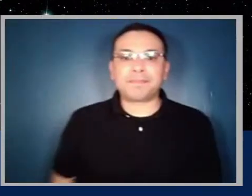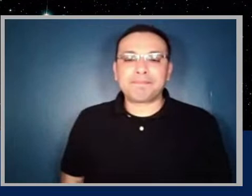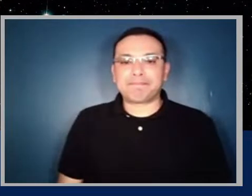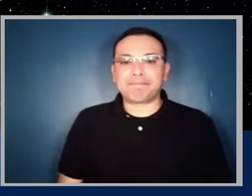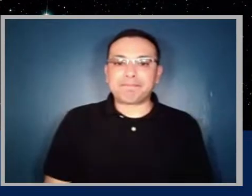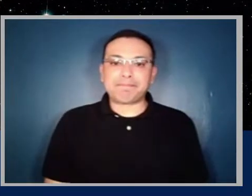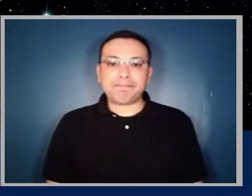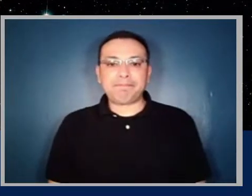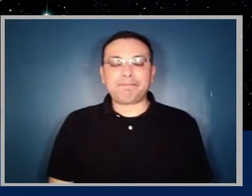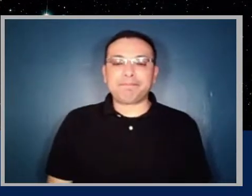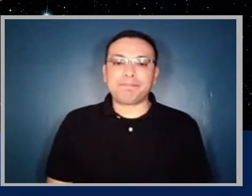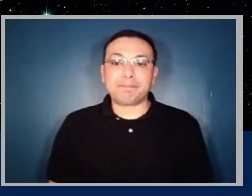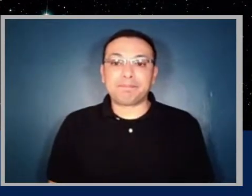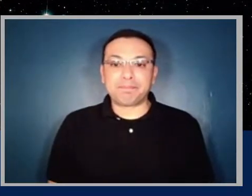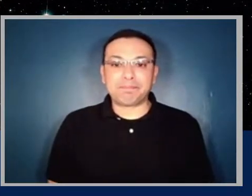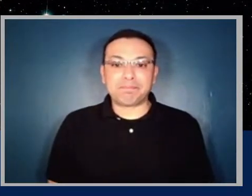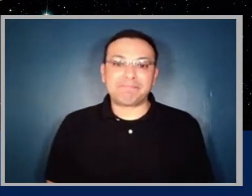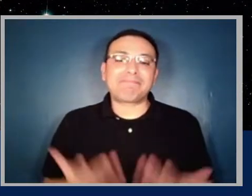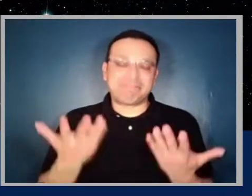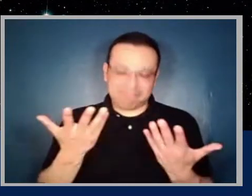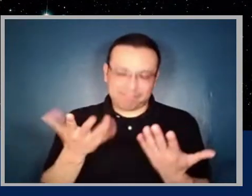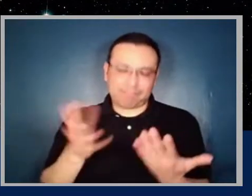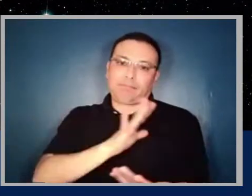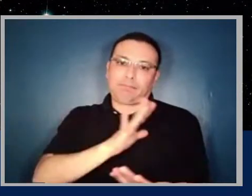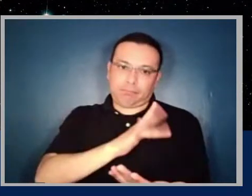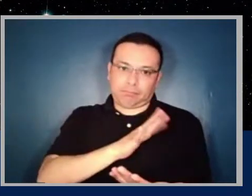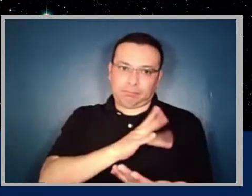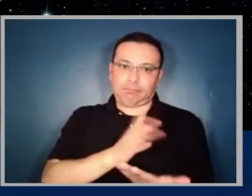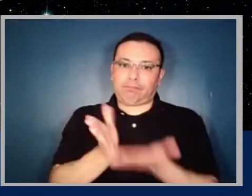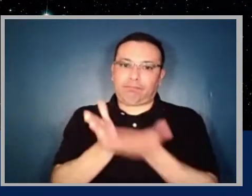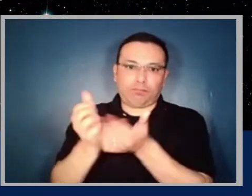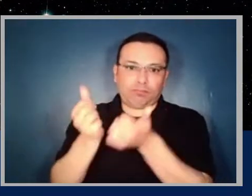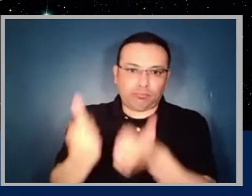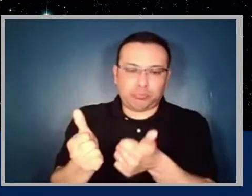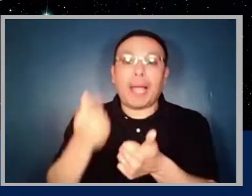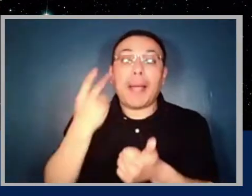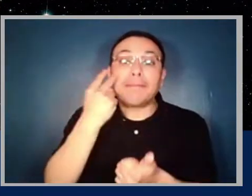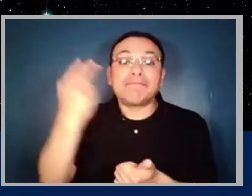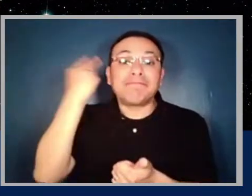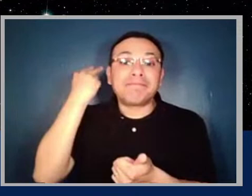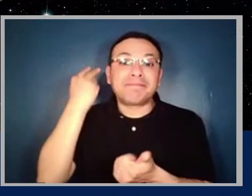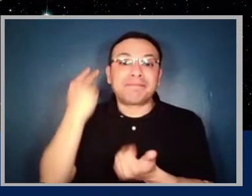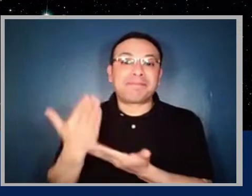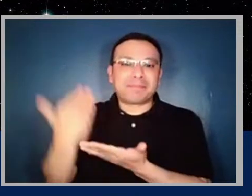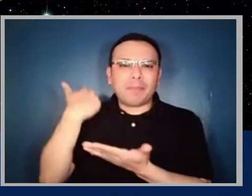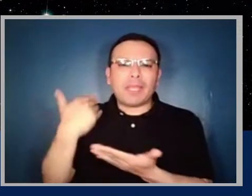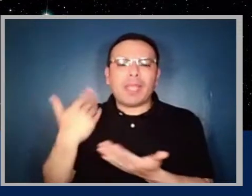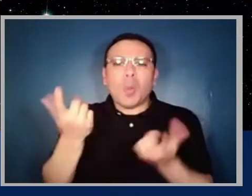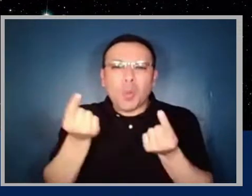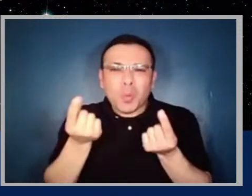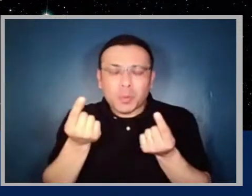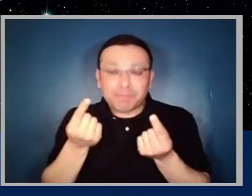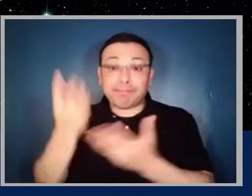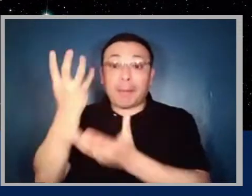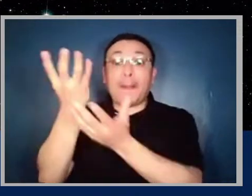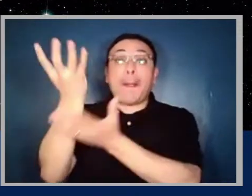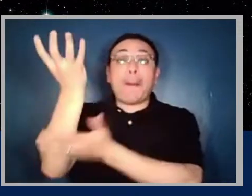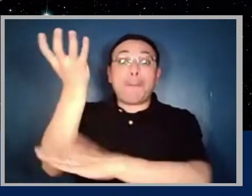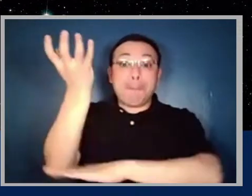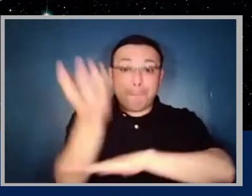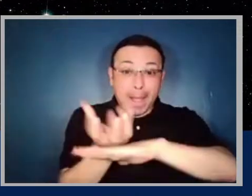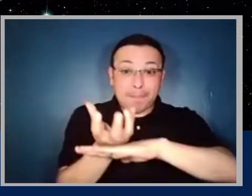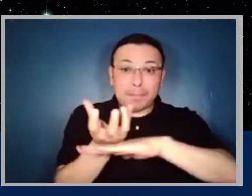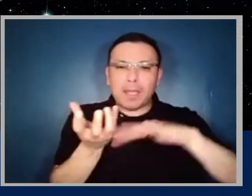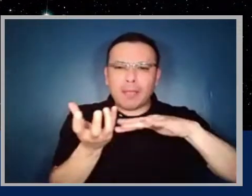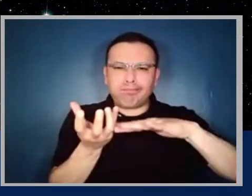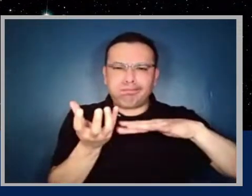our collections too, of the recoveries, from the early days, they had things, like this locator dye they'd put in the water where it'd make it kind of